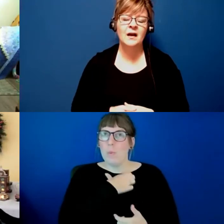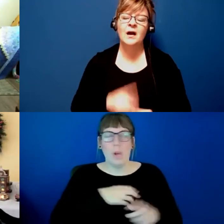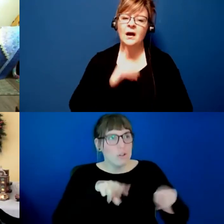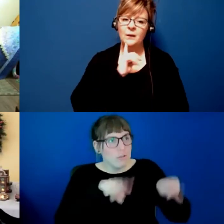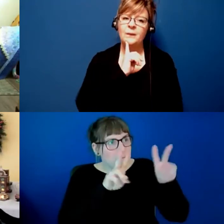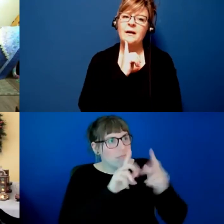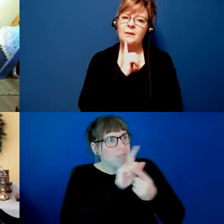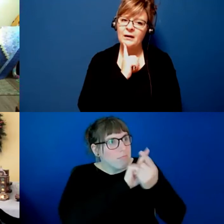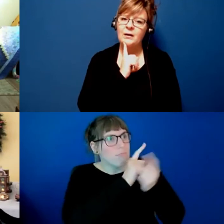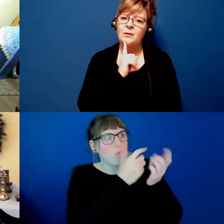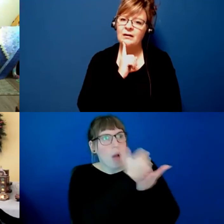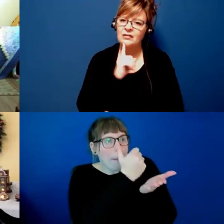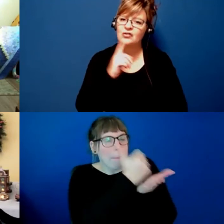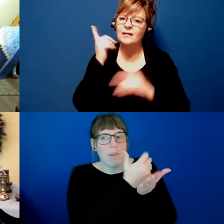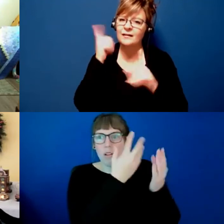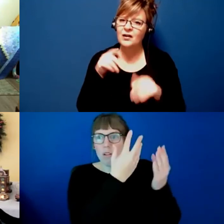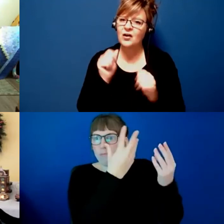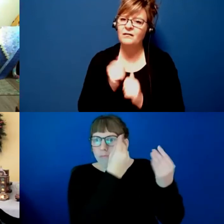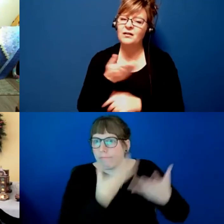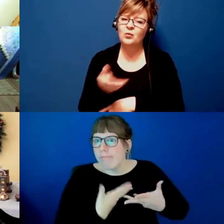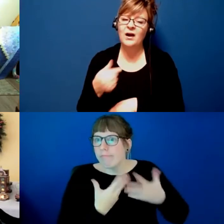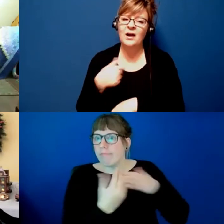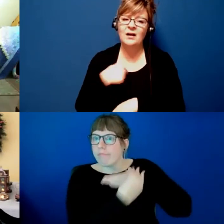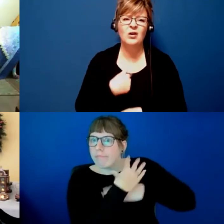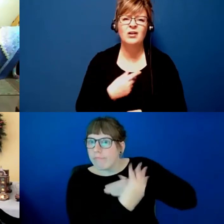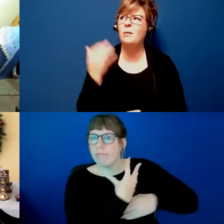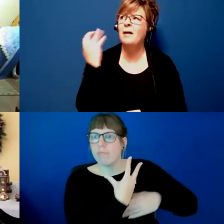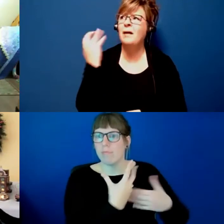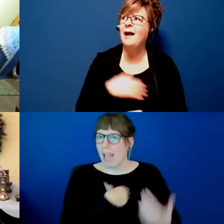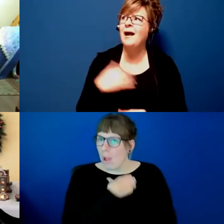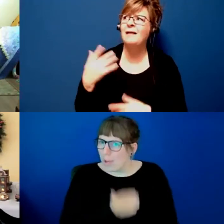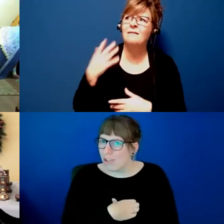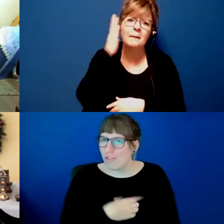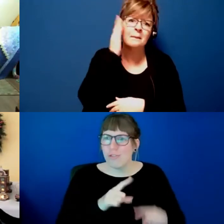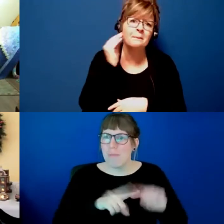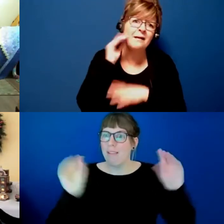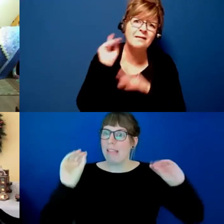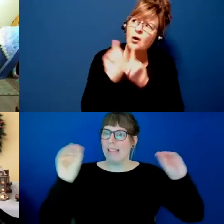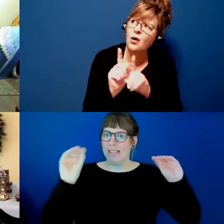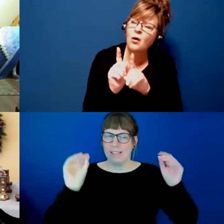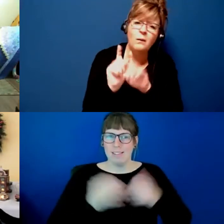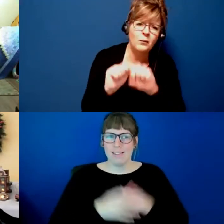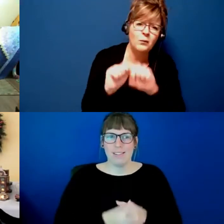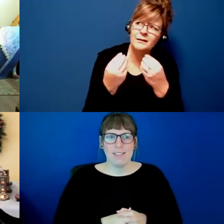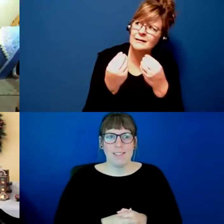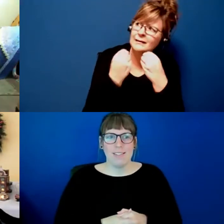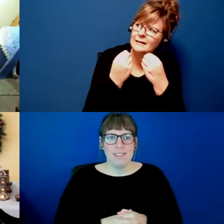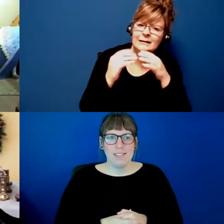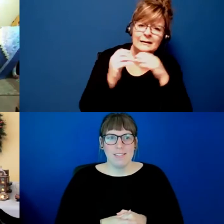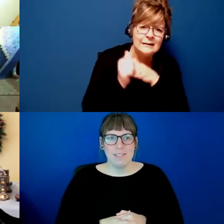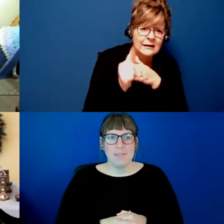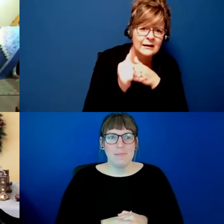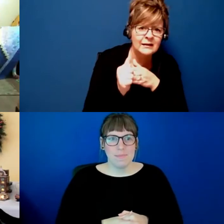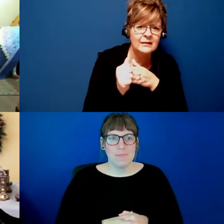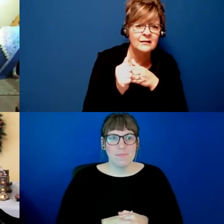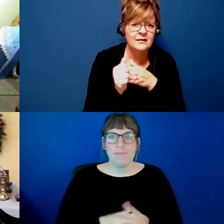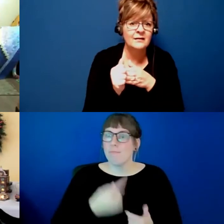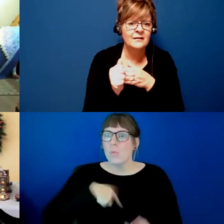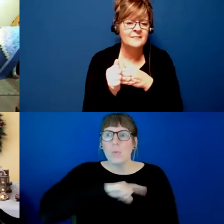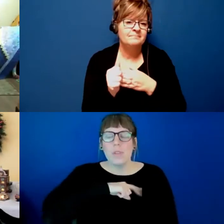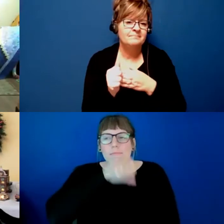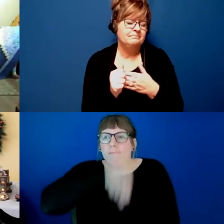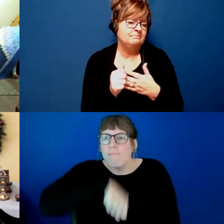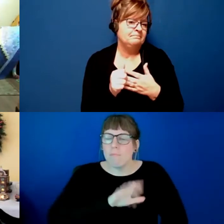I had somebody that, could guide me a little bit, because we have this love for the craft, for